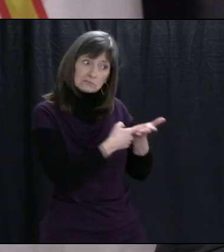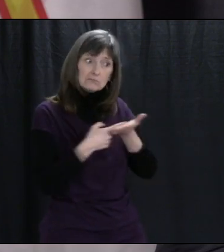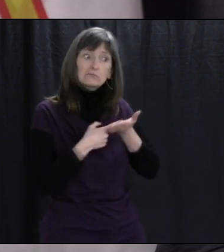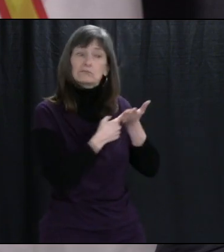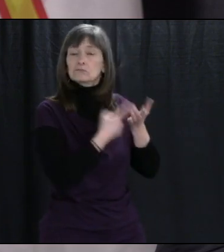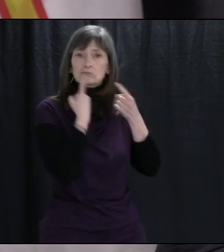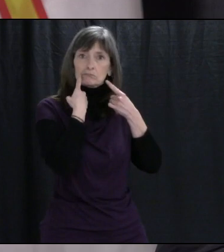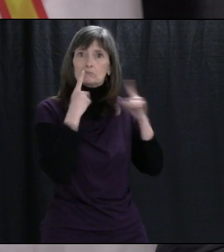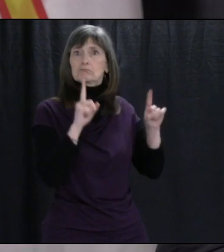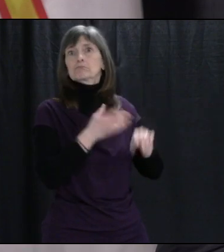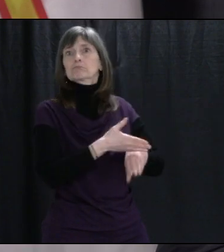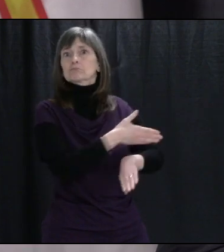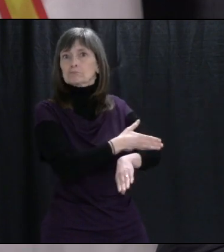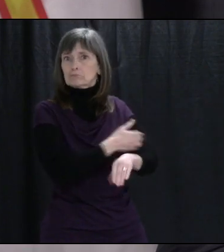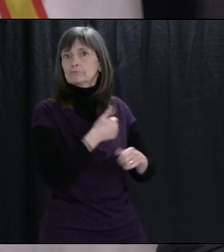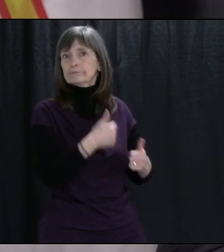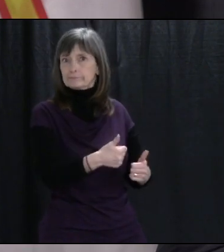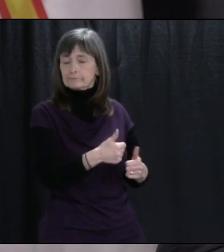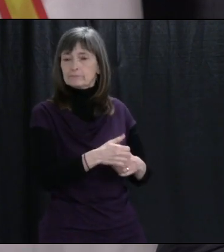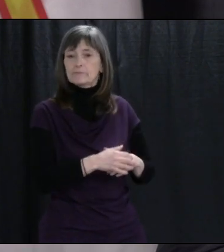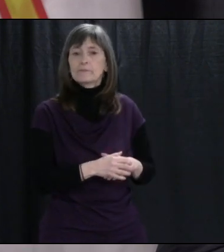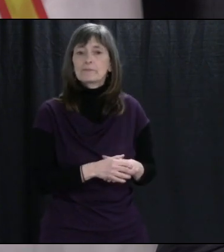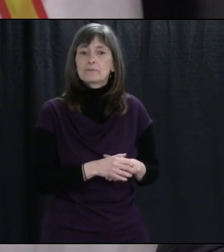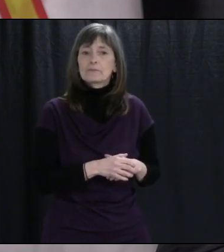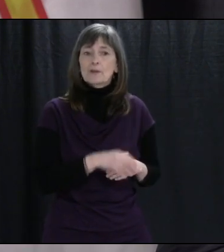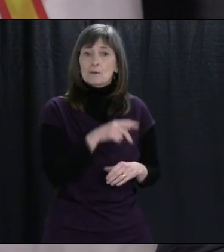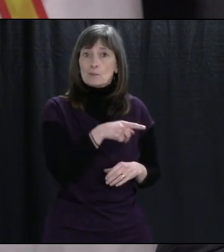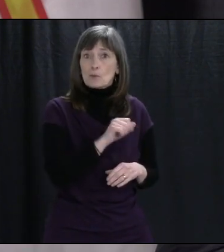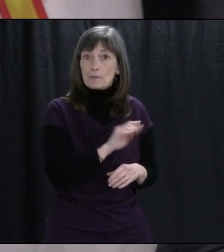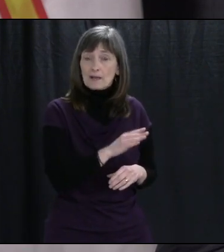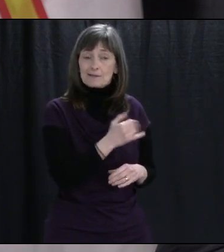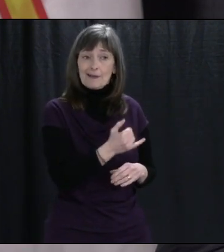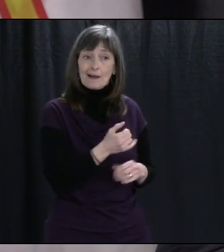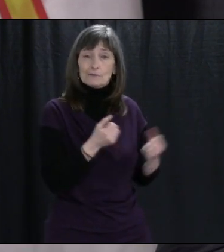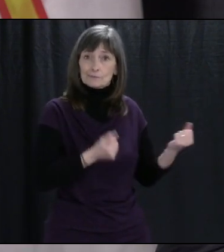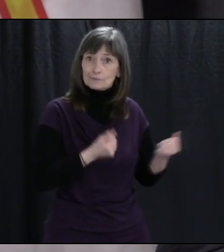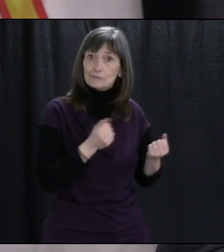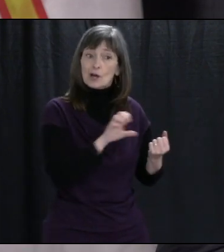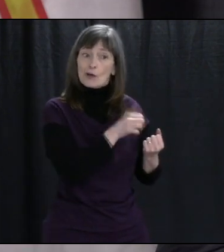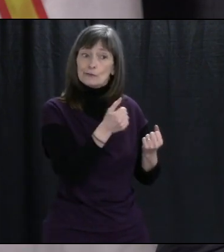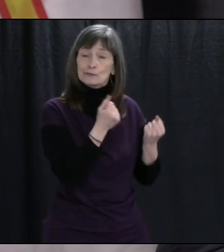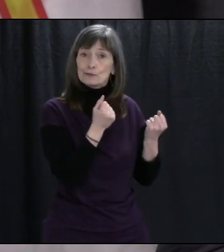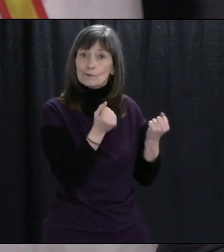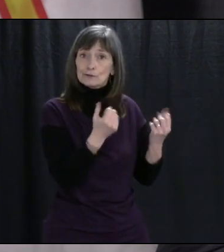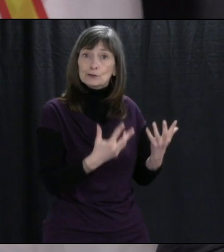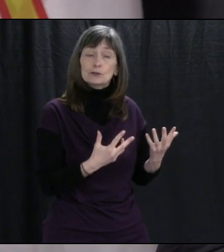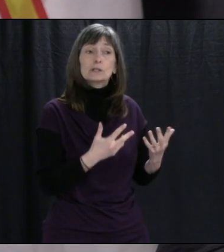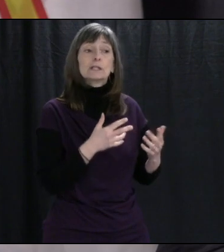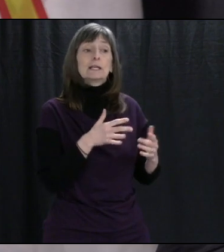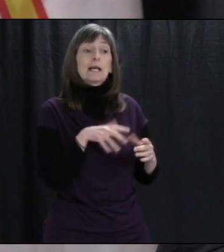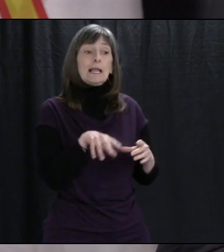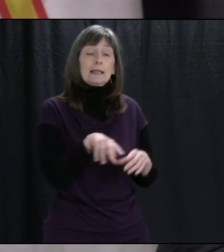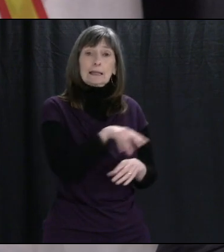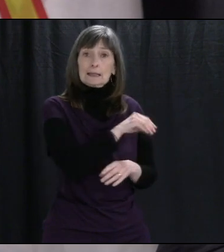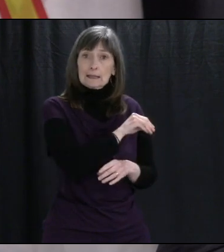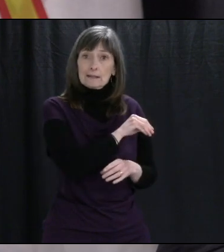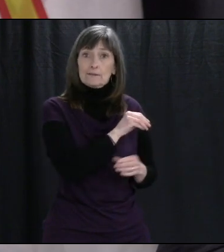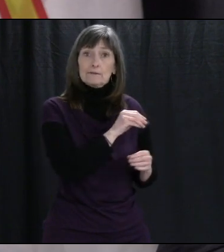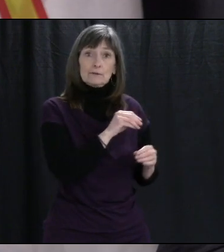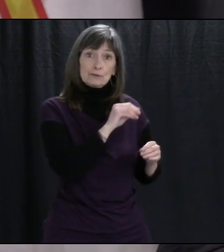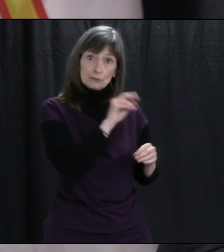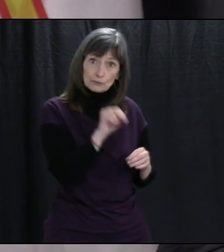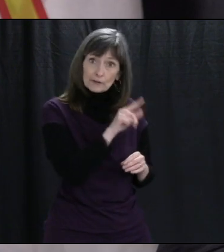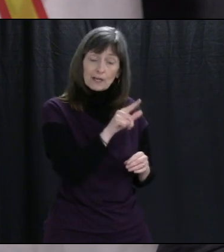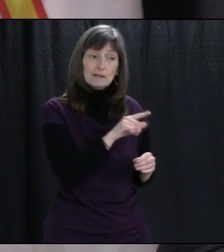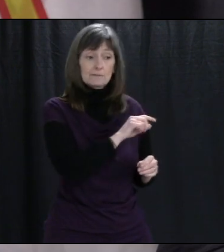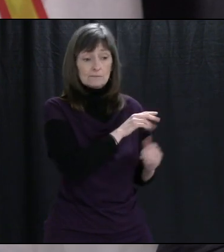very successful. What's happening now in Port aux Basques, both as truckers and essential drivers leave the island and those that come to the island.